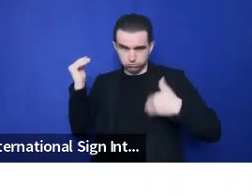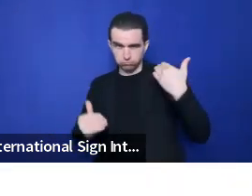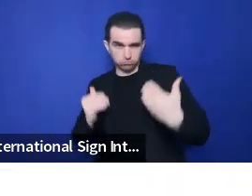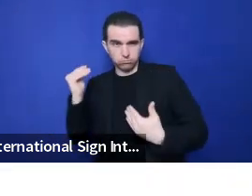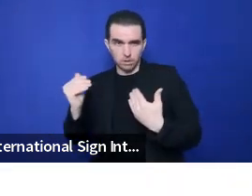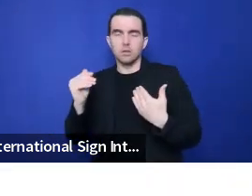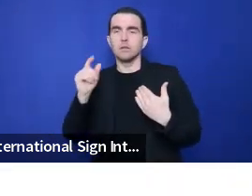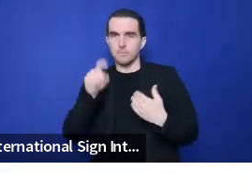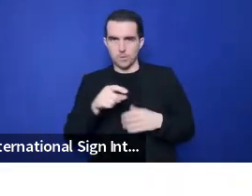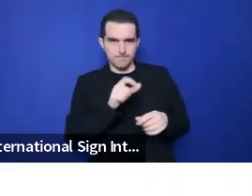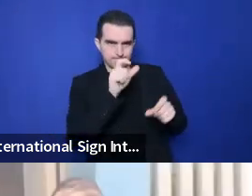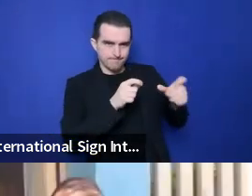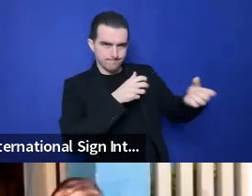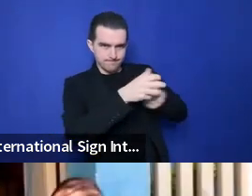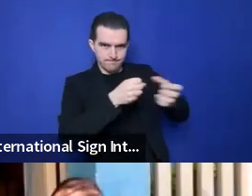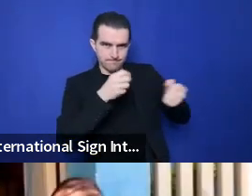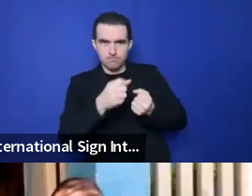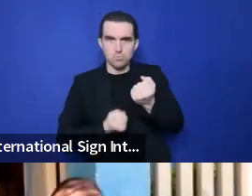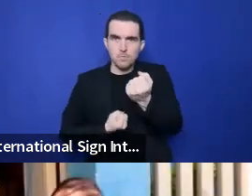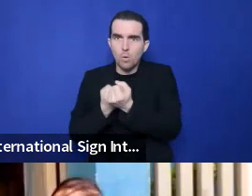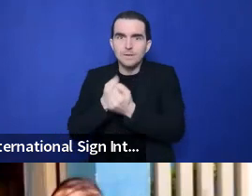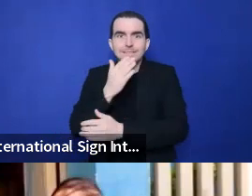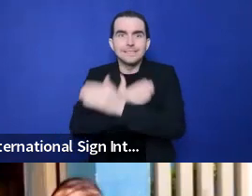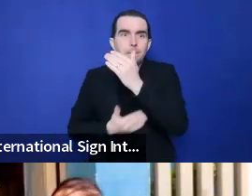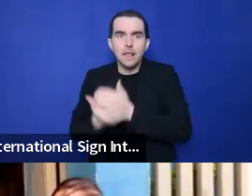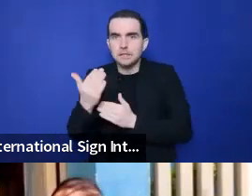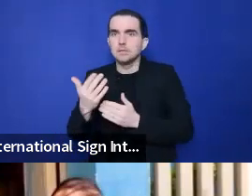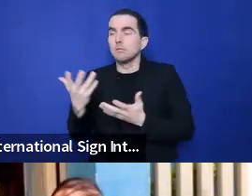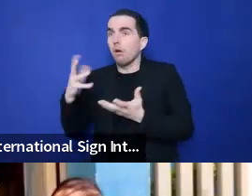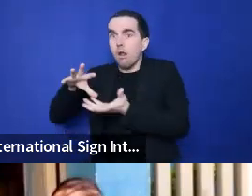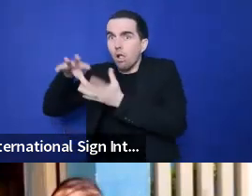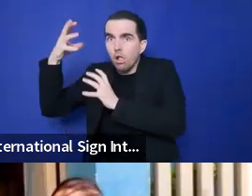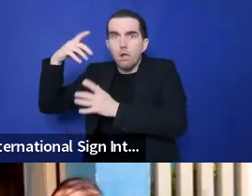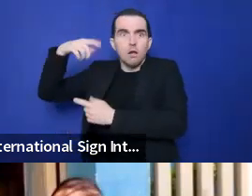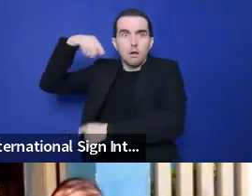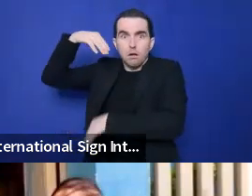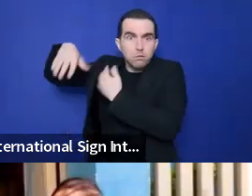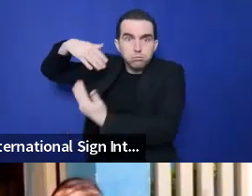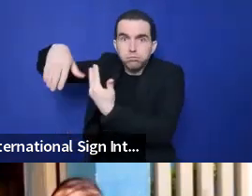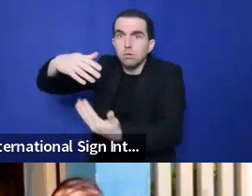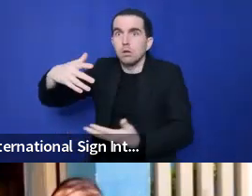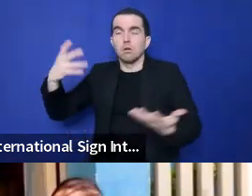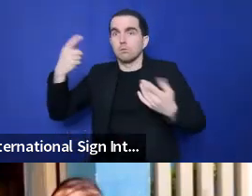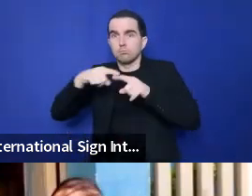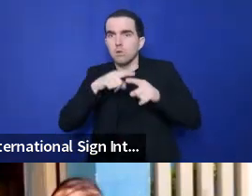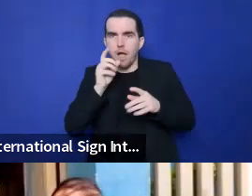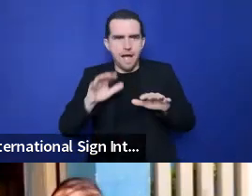then for the lifelong learning, the club provide knowledge and skill